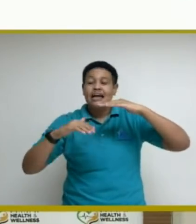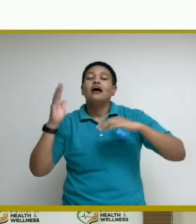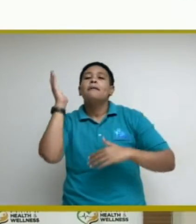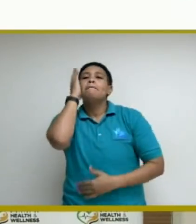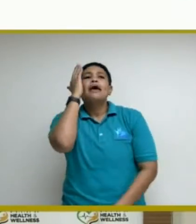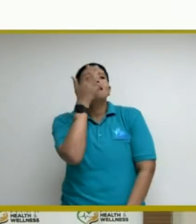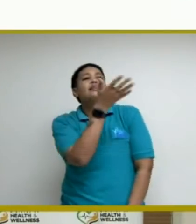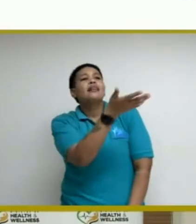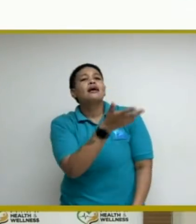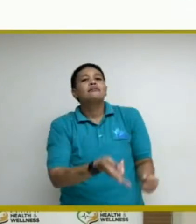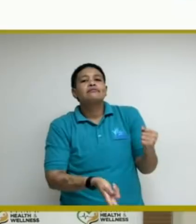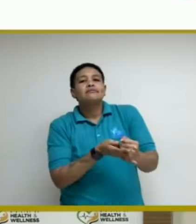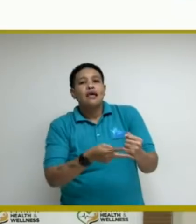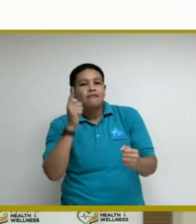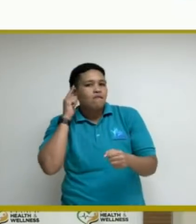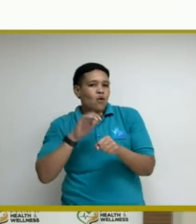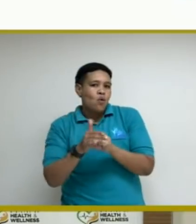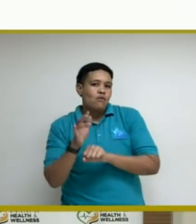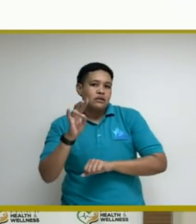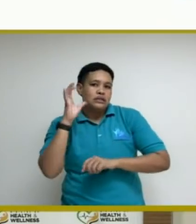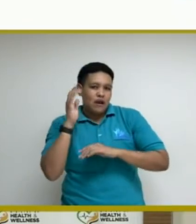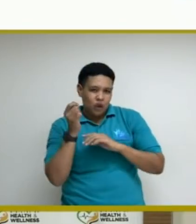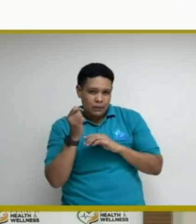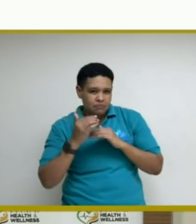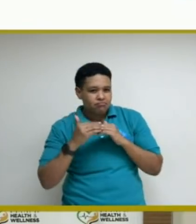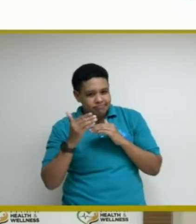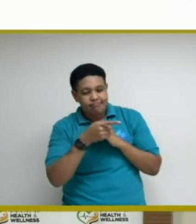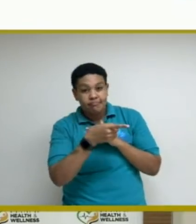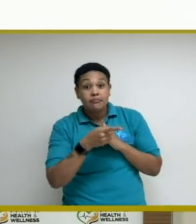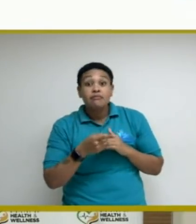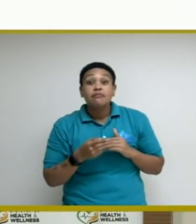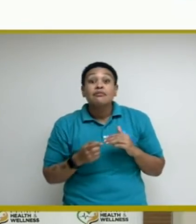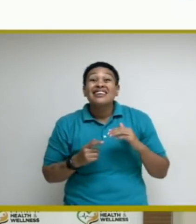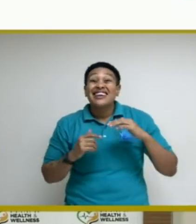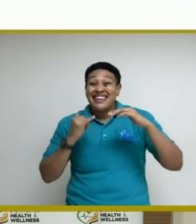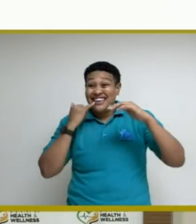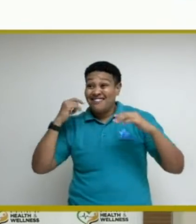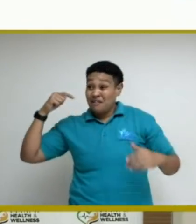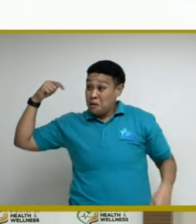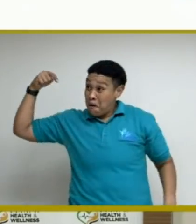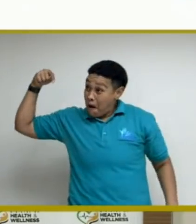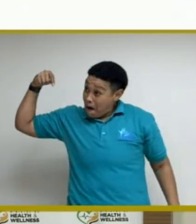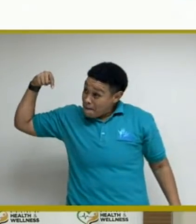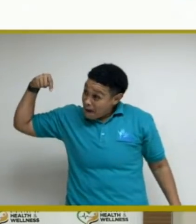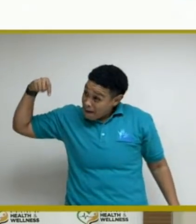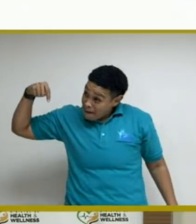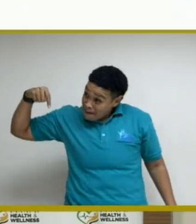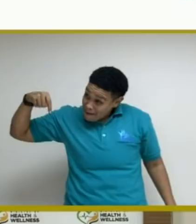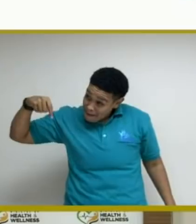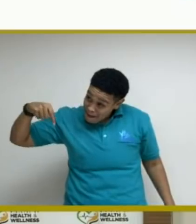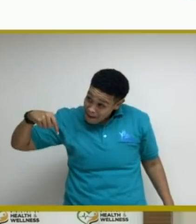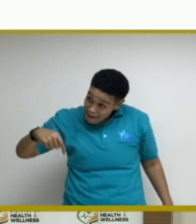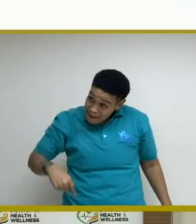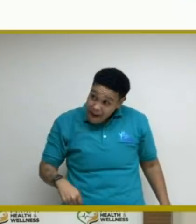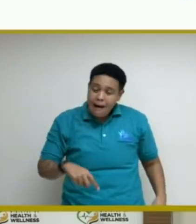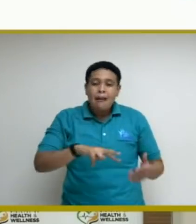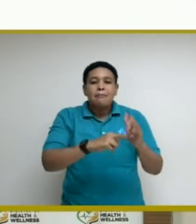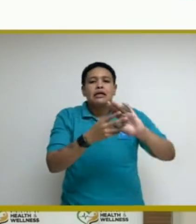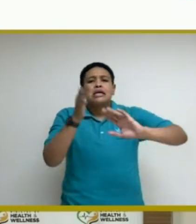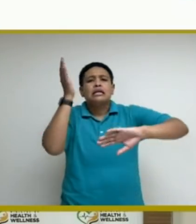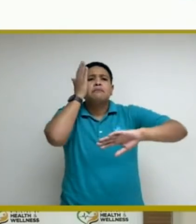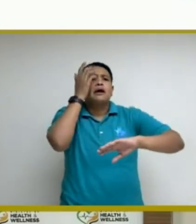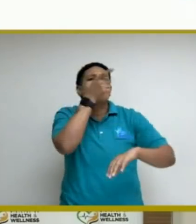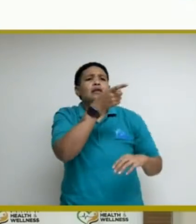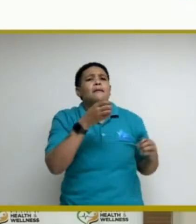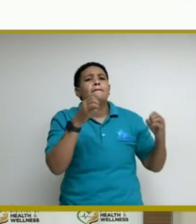would have reserved for COVID cases. And as the number of cases go down, What it means is that it frees up